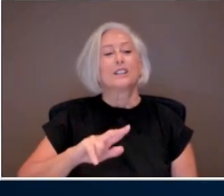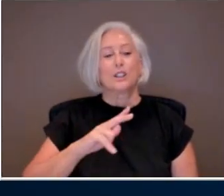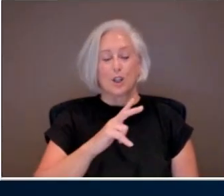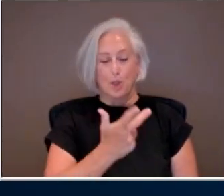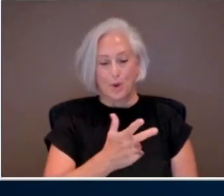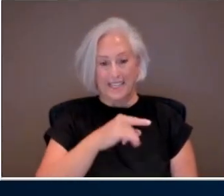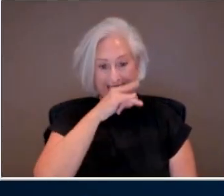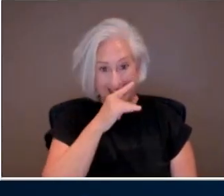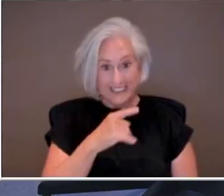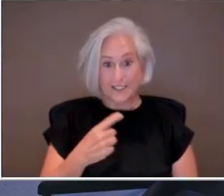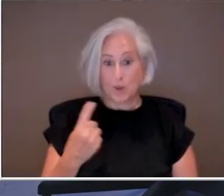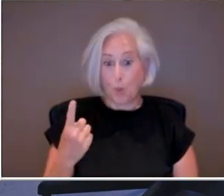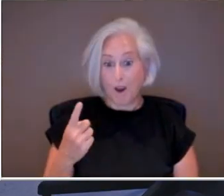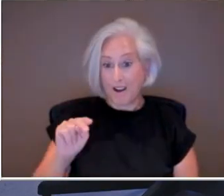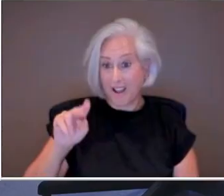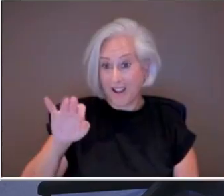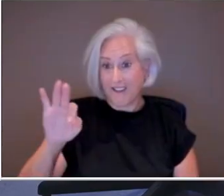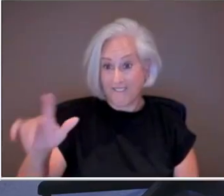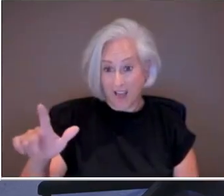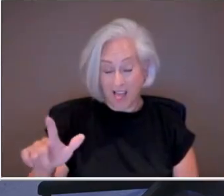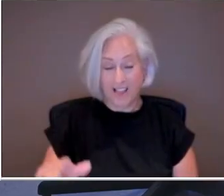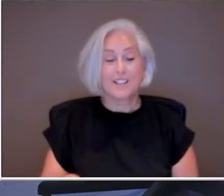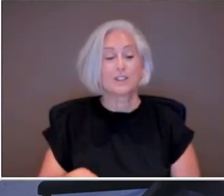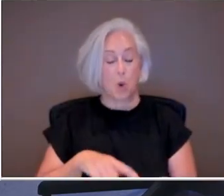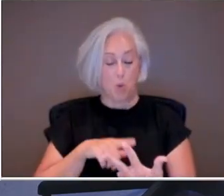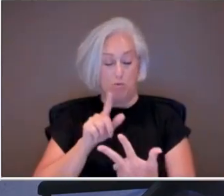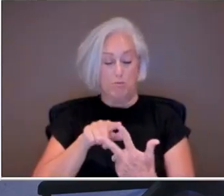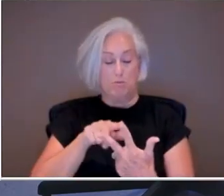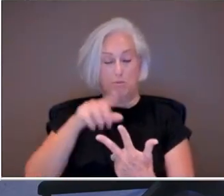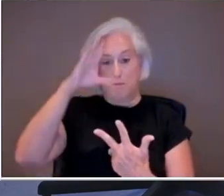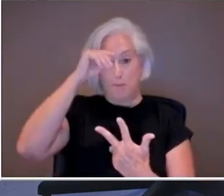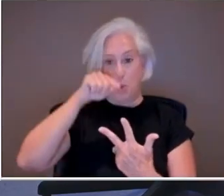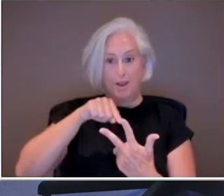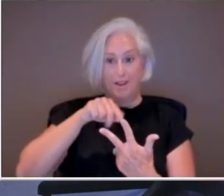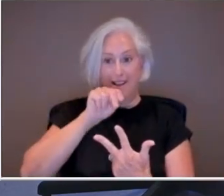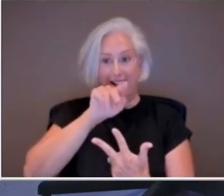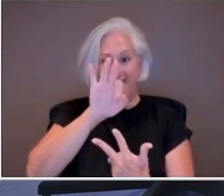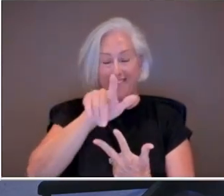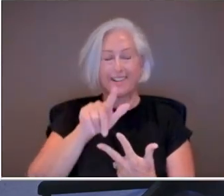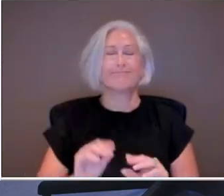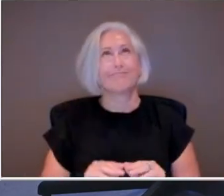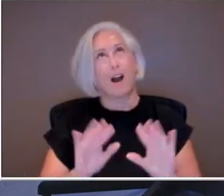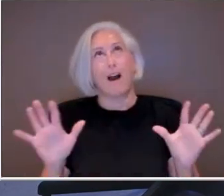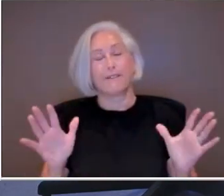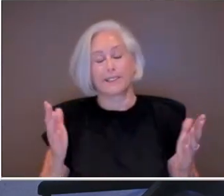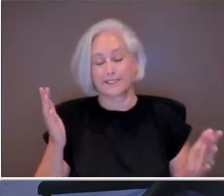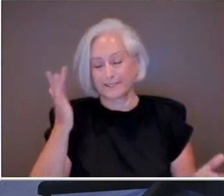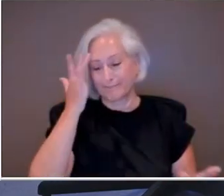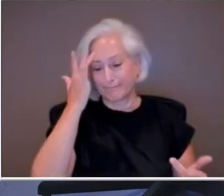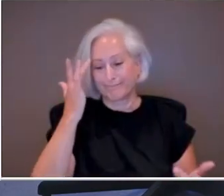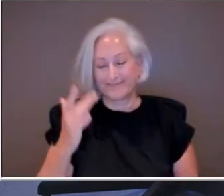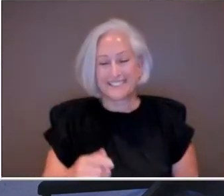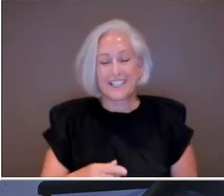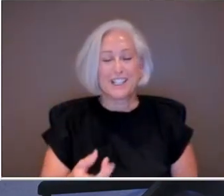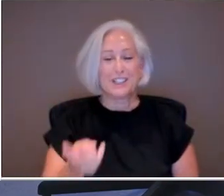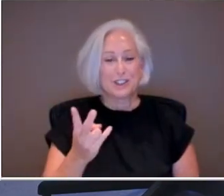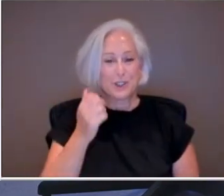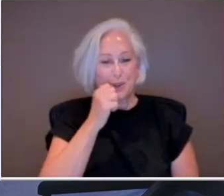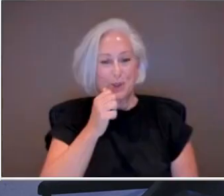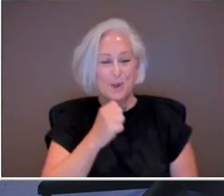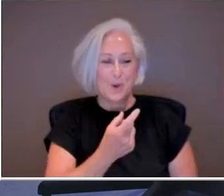player? Yes. Okay, so the Yes. one in the middle. Yes. Obviously, the one in the middle of the 3. So 2 girls and a boy. Correct. Right.